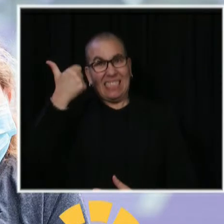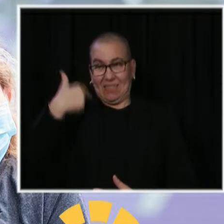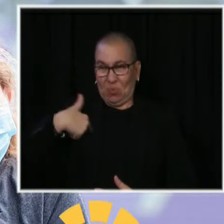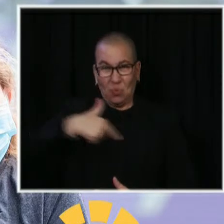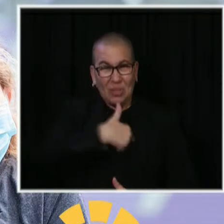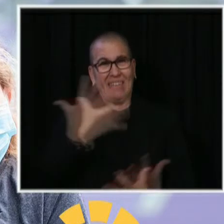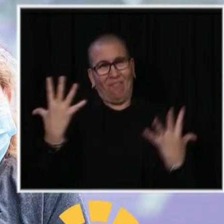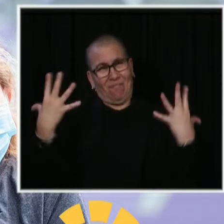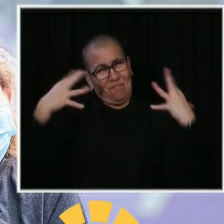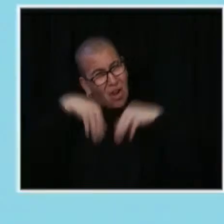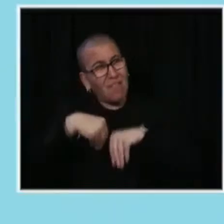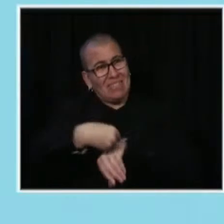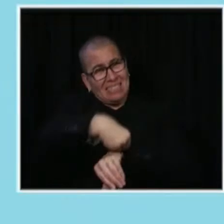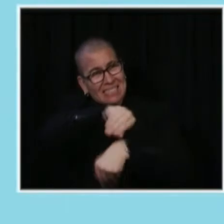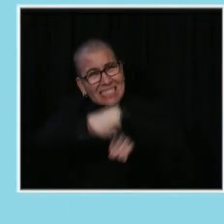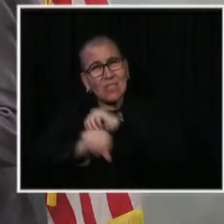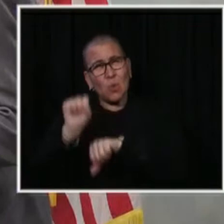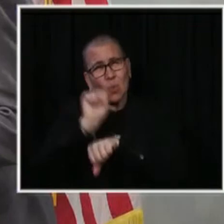of those groups involved.